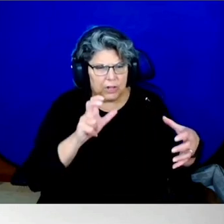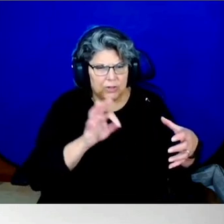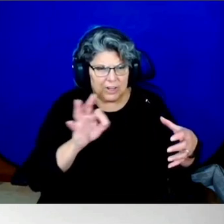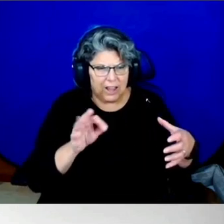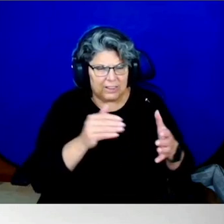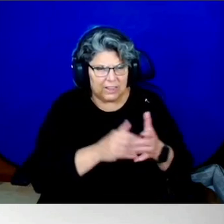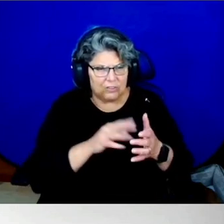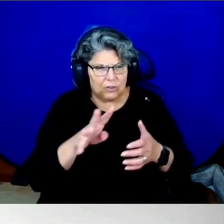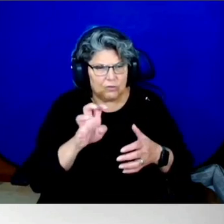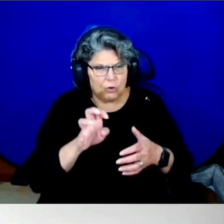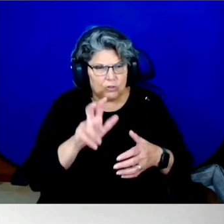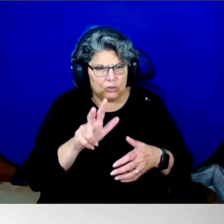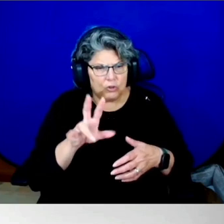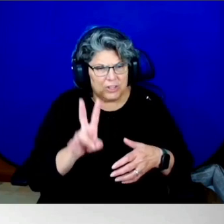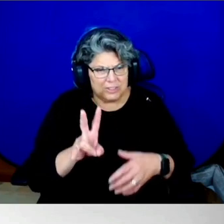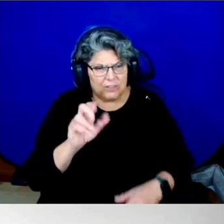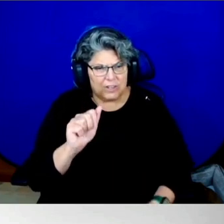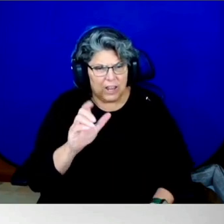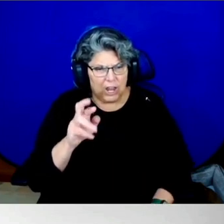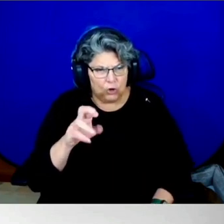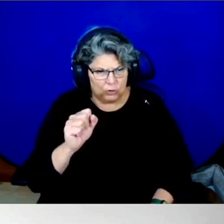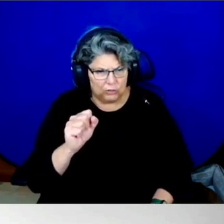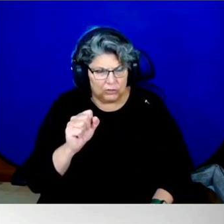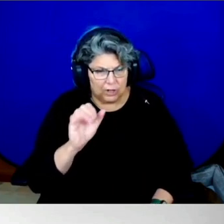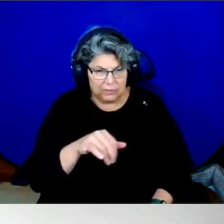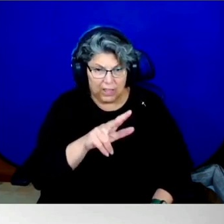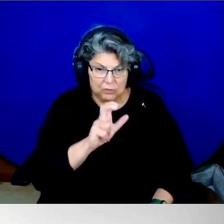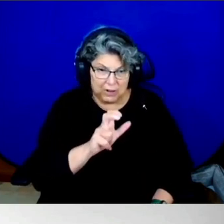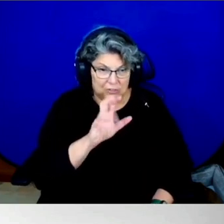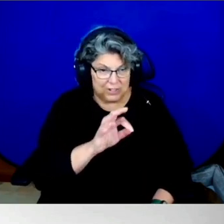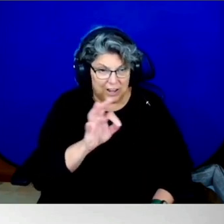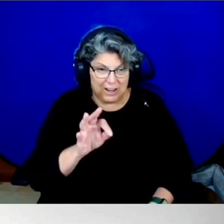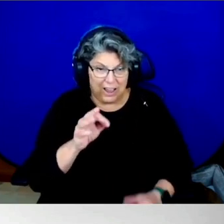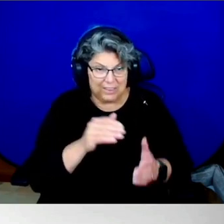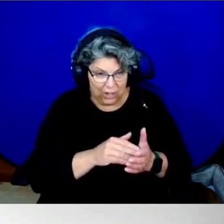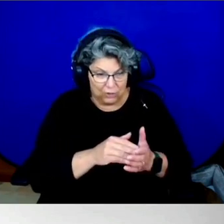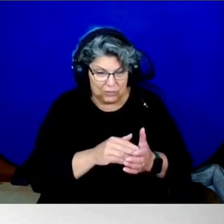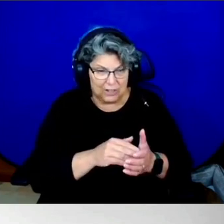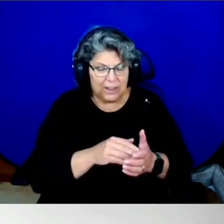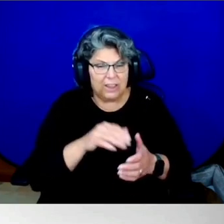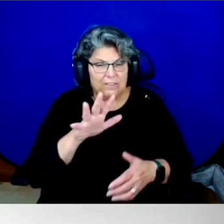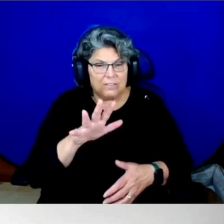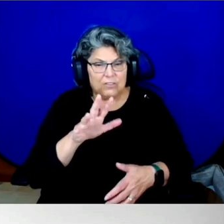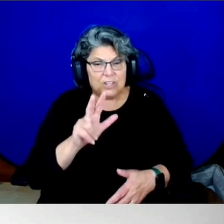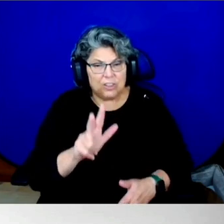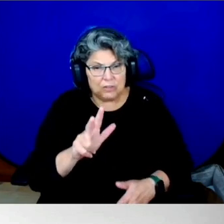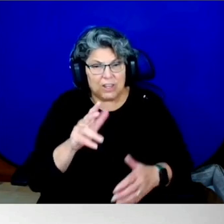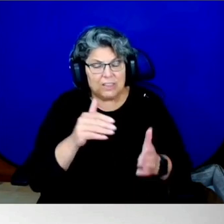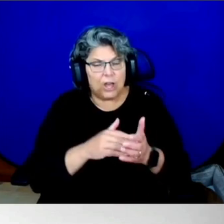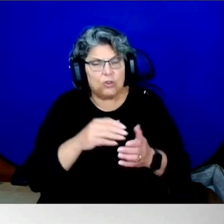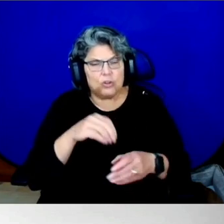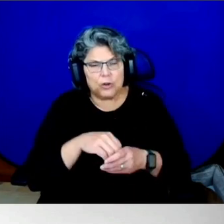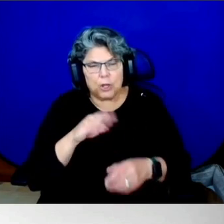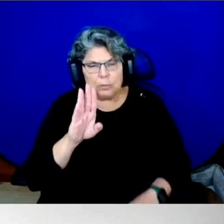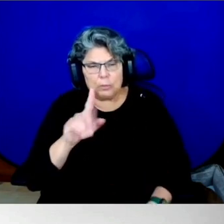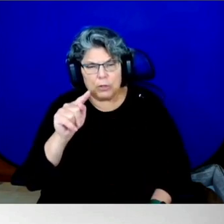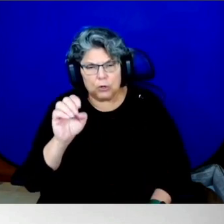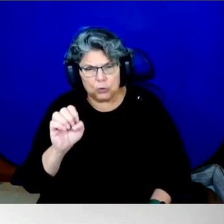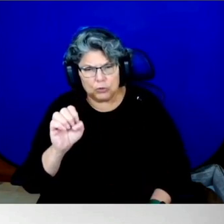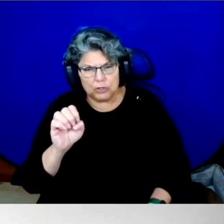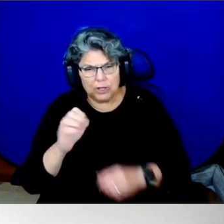399,437 acres. Of that 399,000, 53,000 acres are in Butte County and